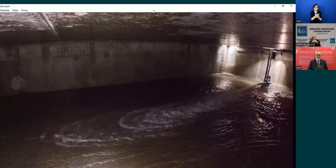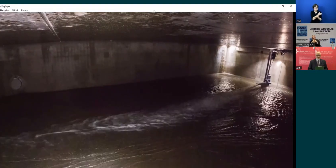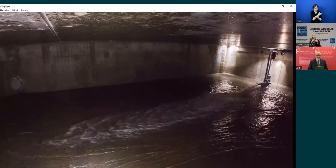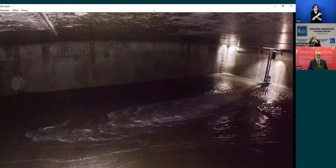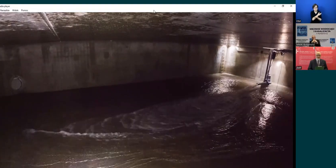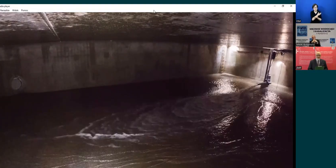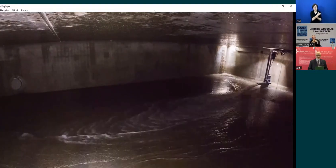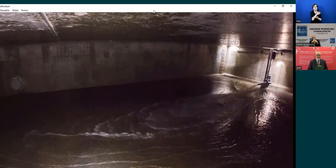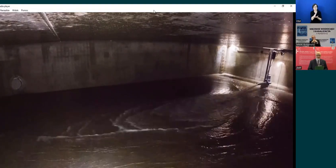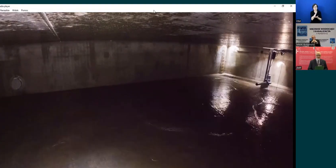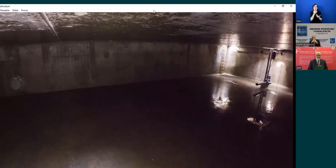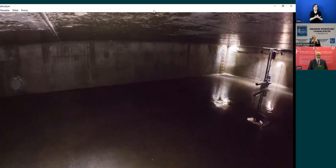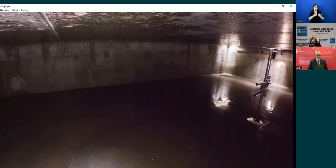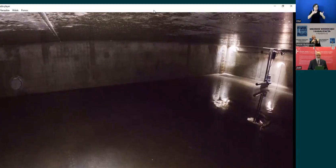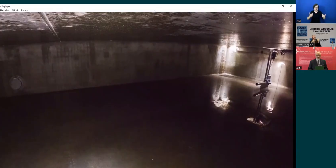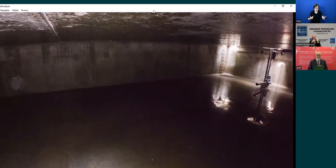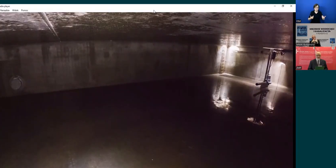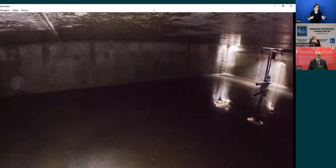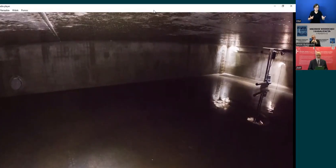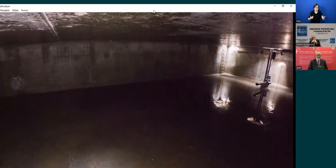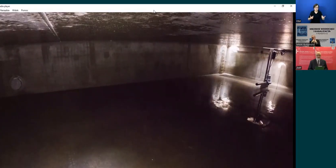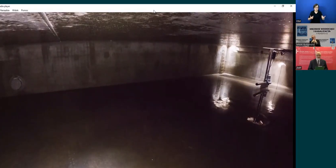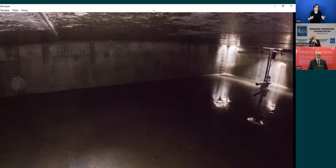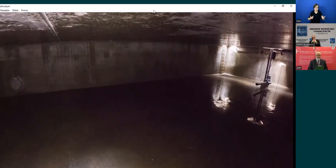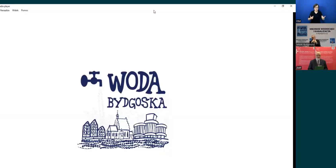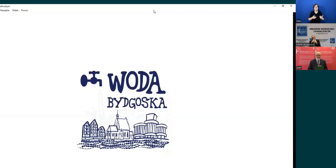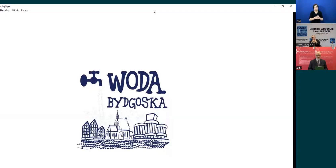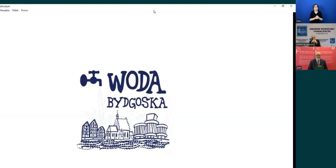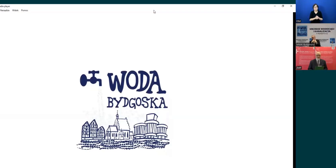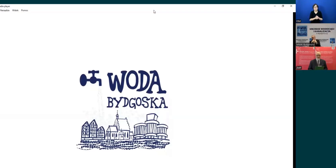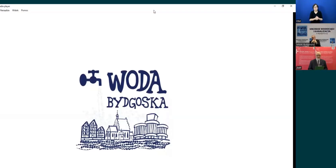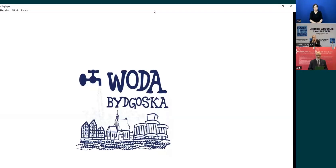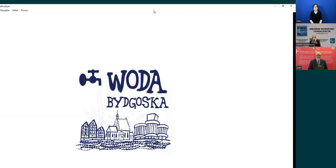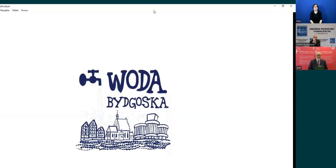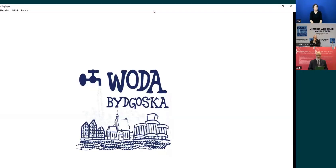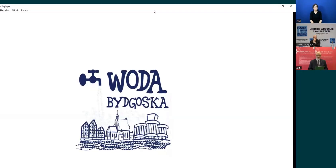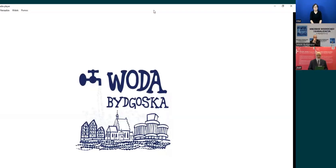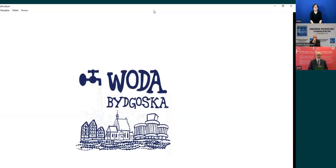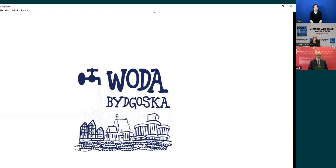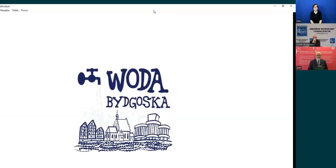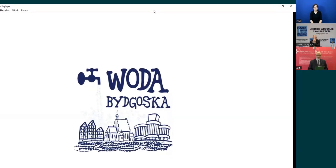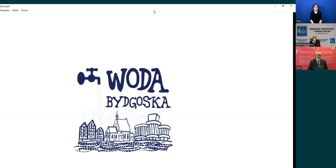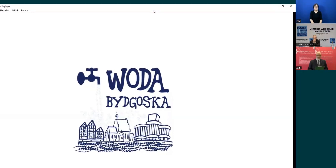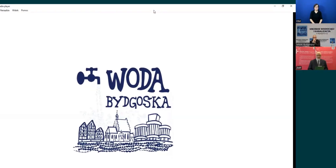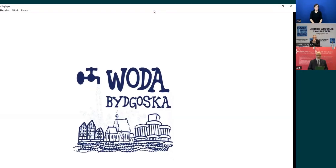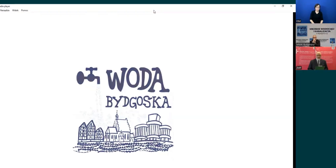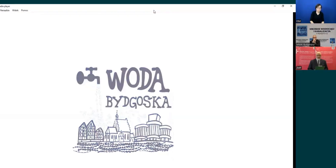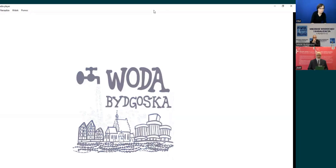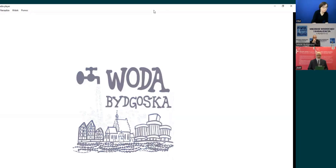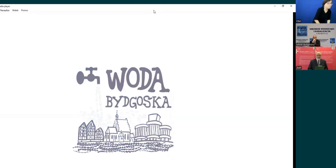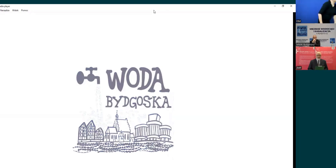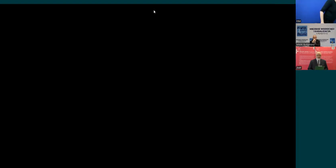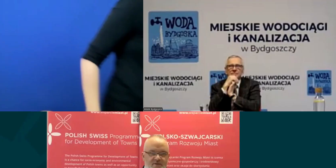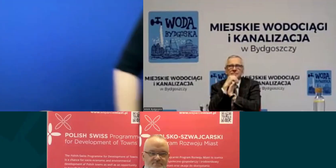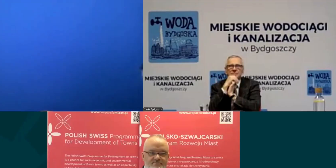can take those sedimentation rests away from the tank. We have a special system for that. Z